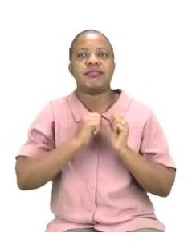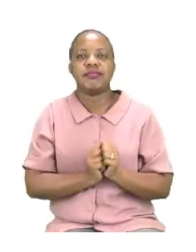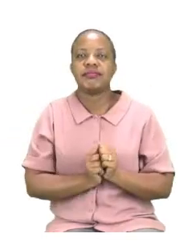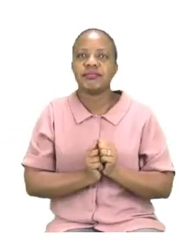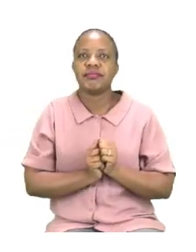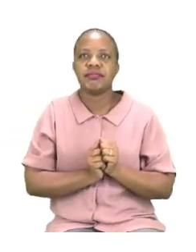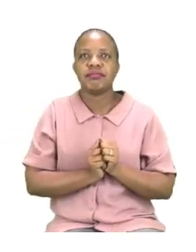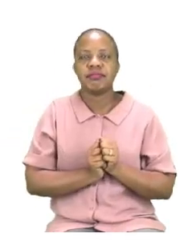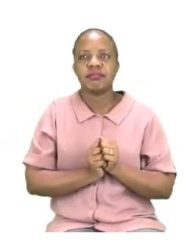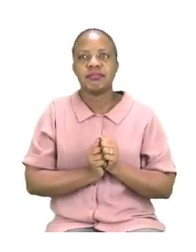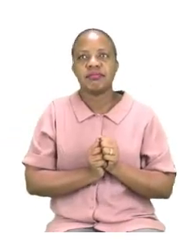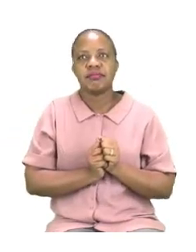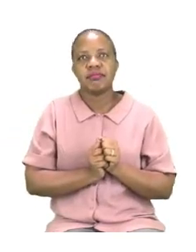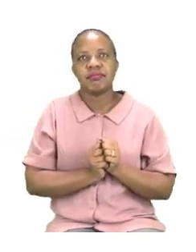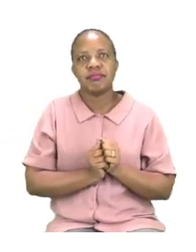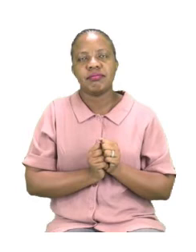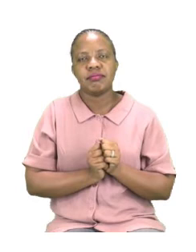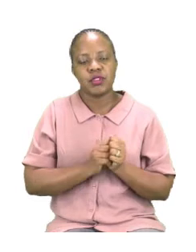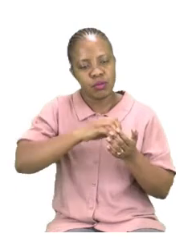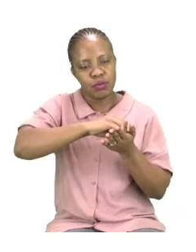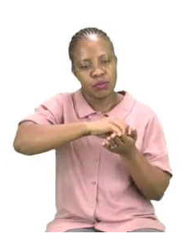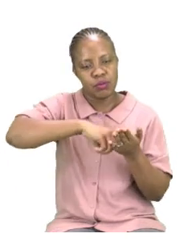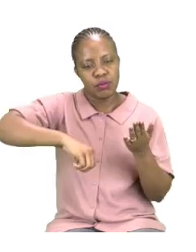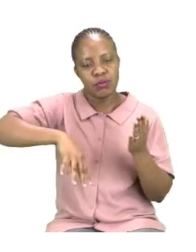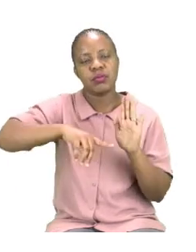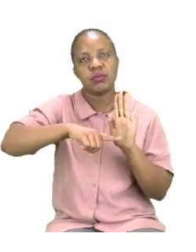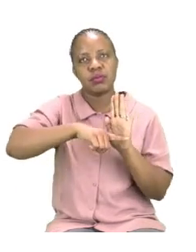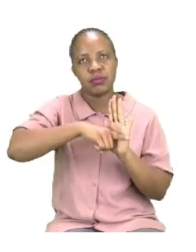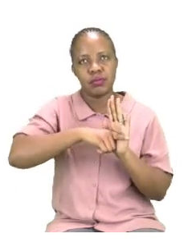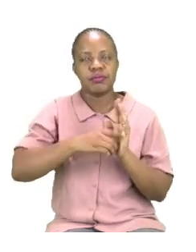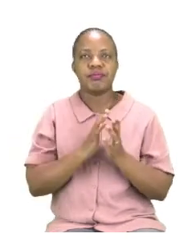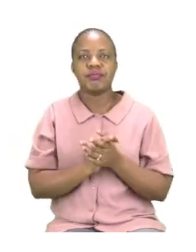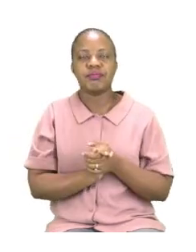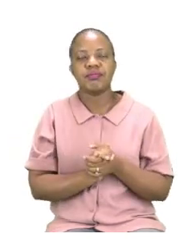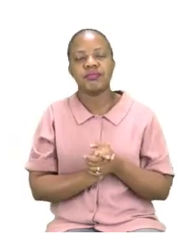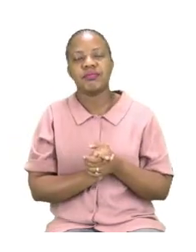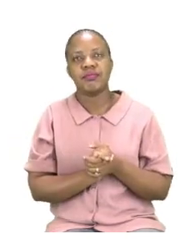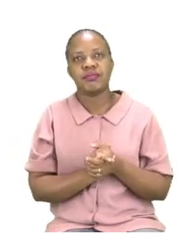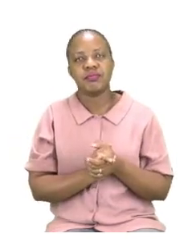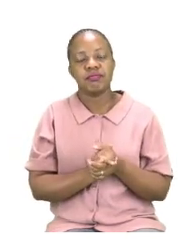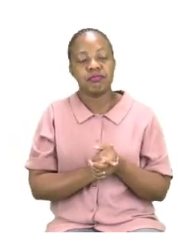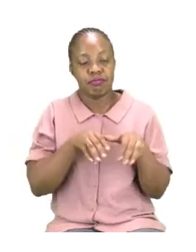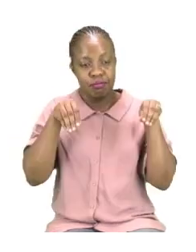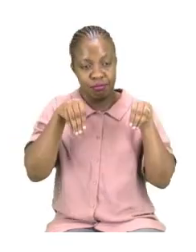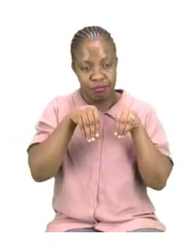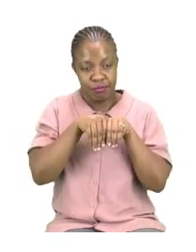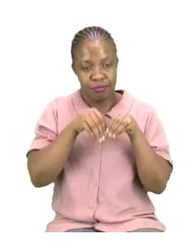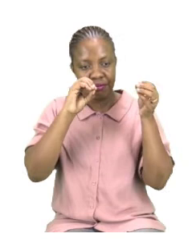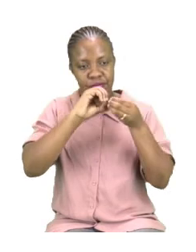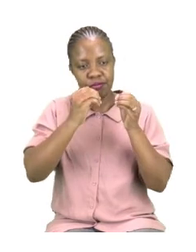is how we are going to build our sums. So we are going to do number 1